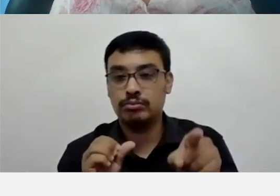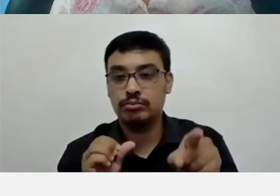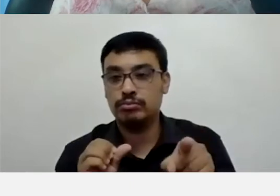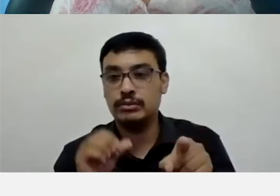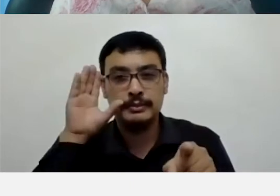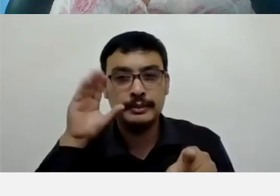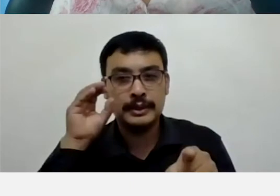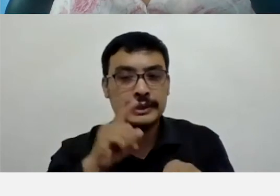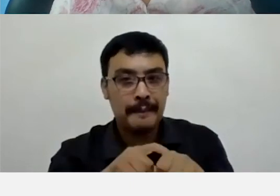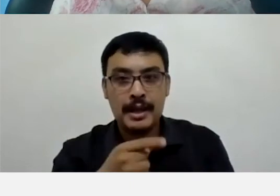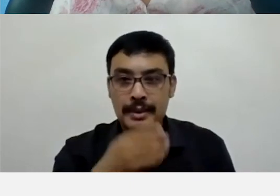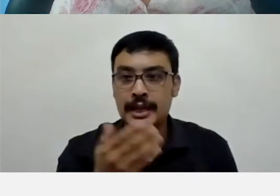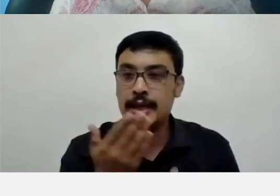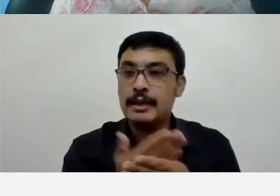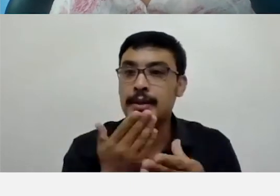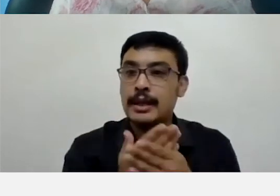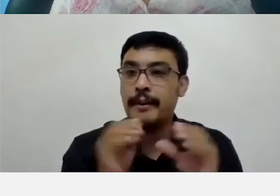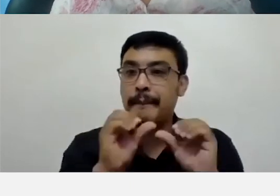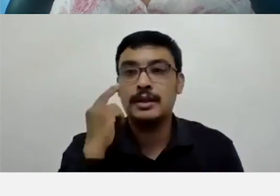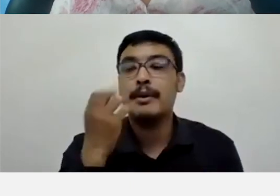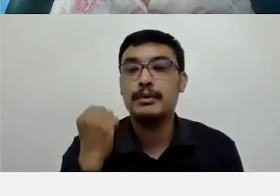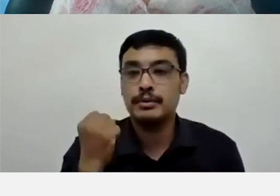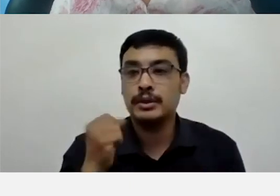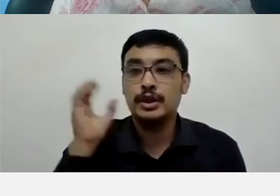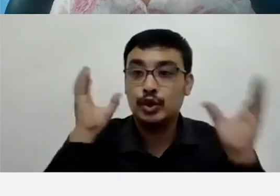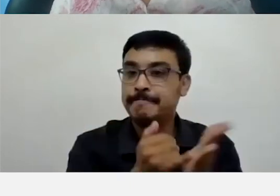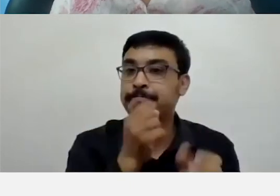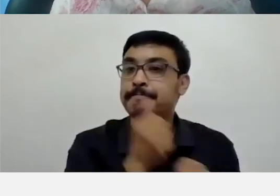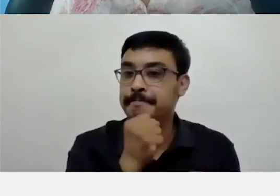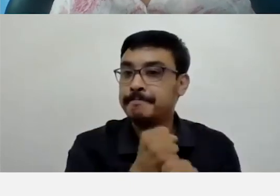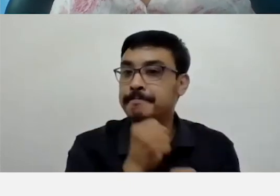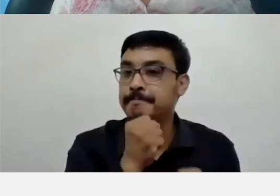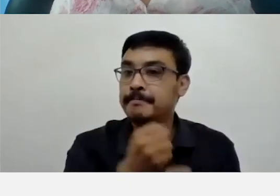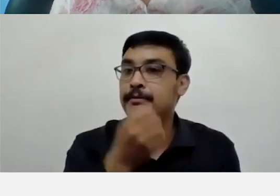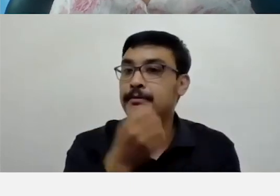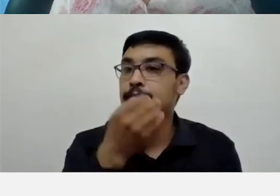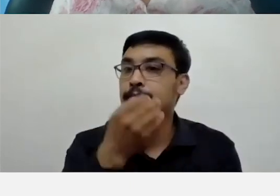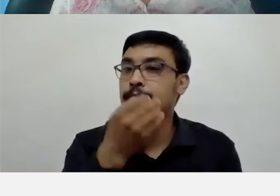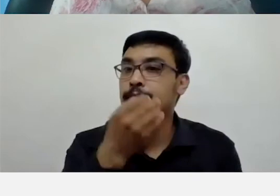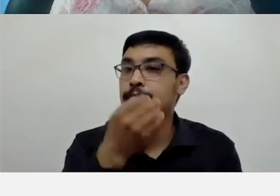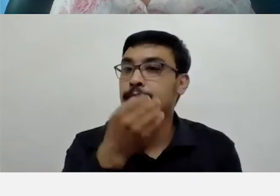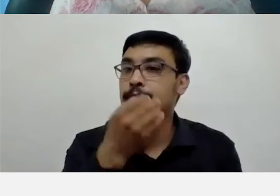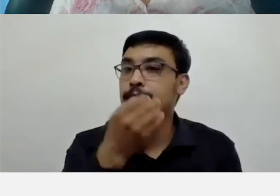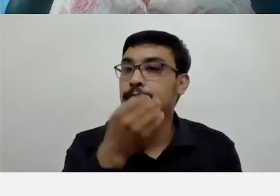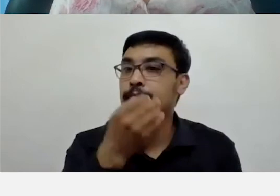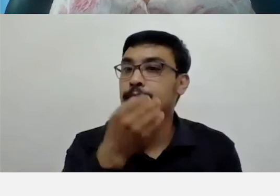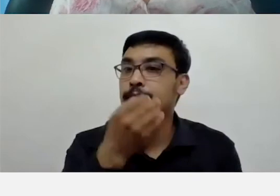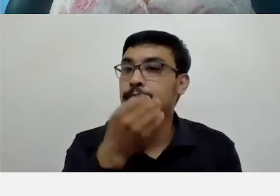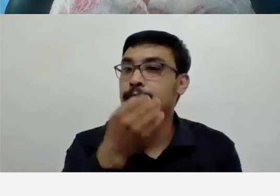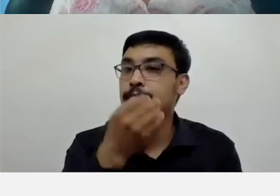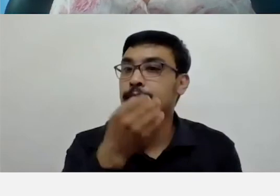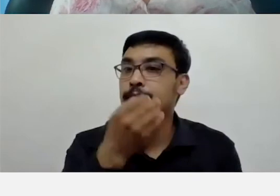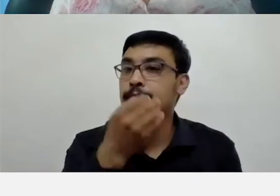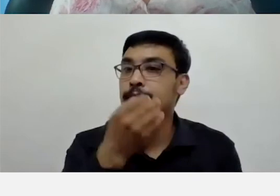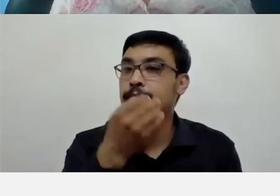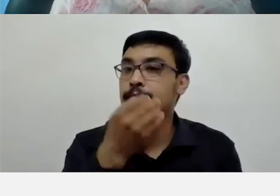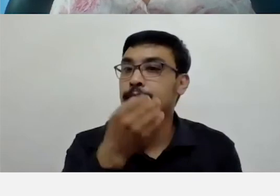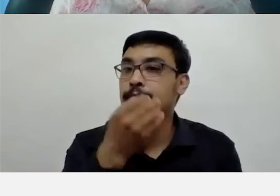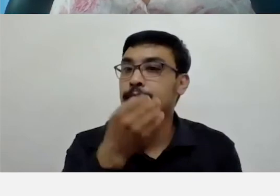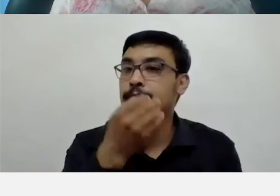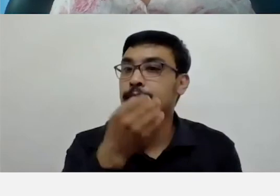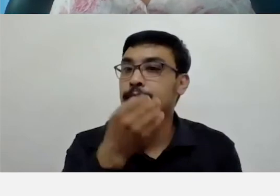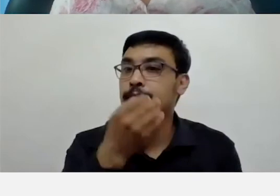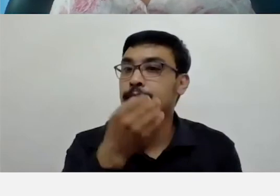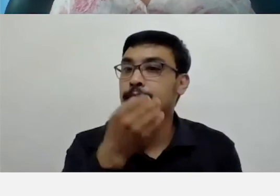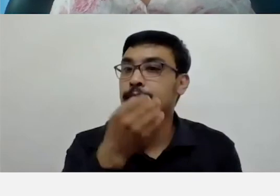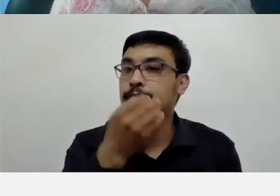the farmer work in the field, and evening time they come to sell to save some money. And we can find the